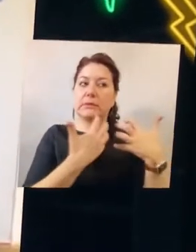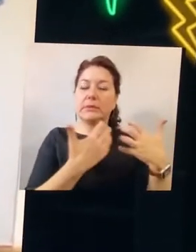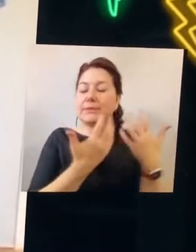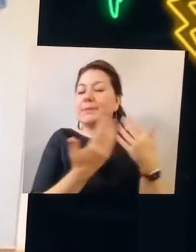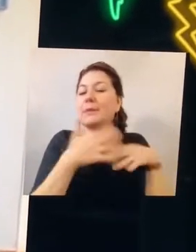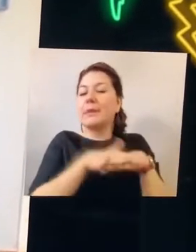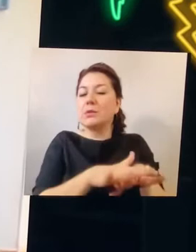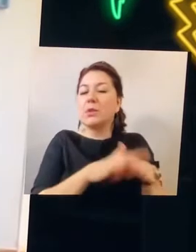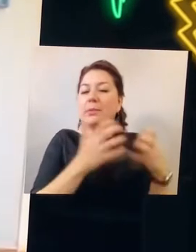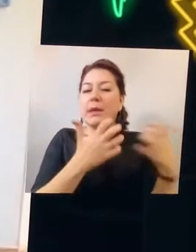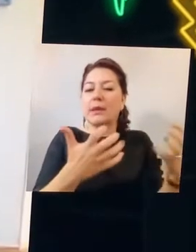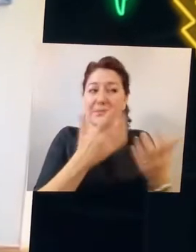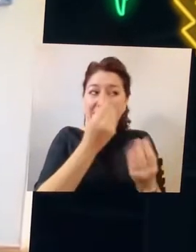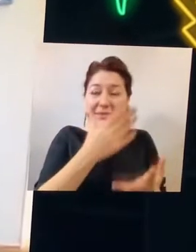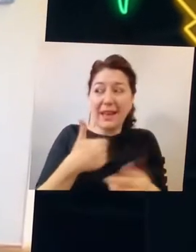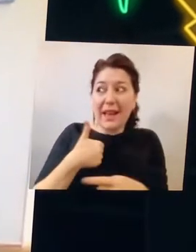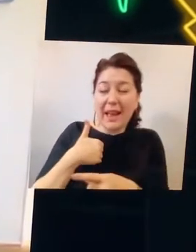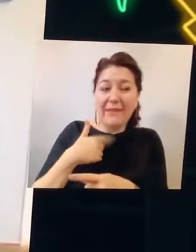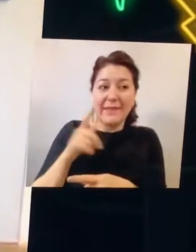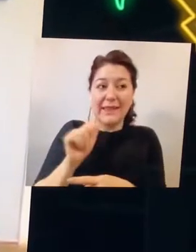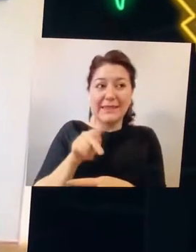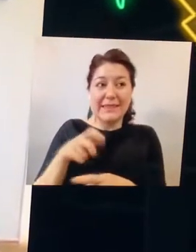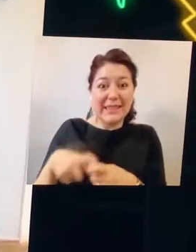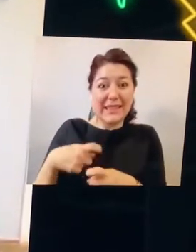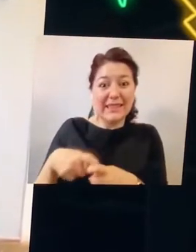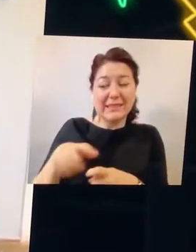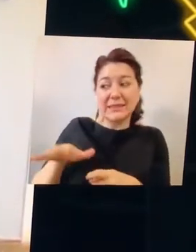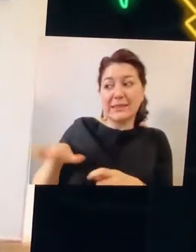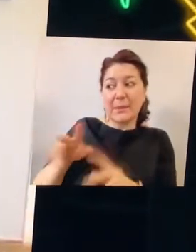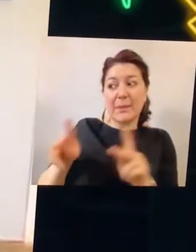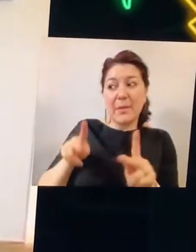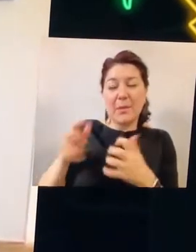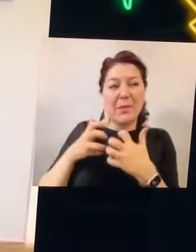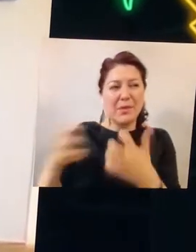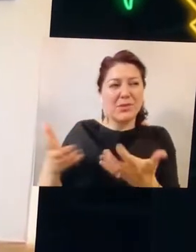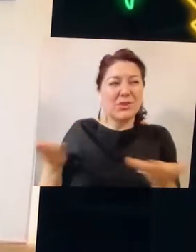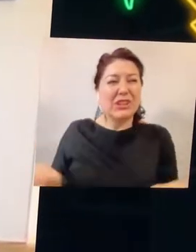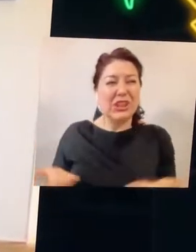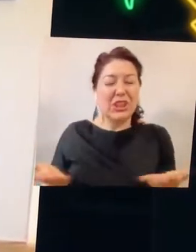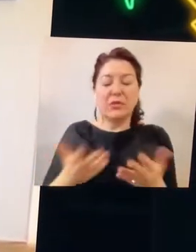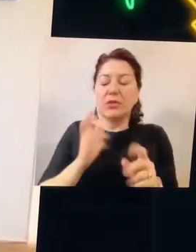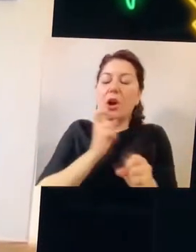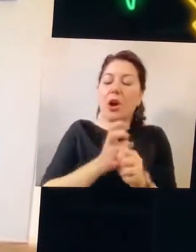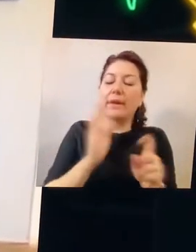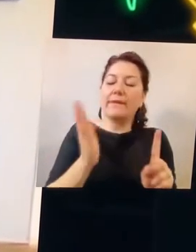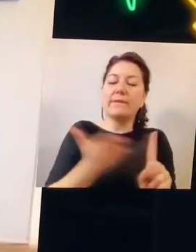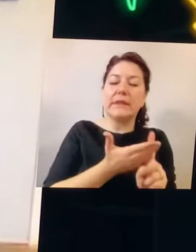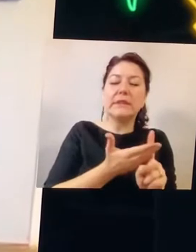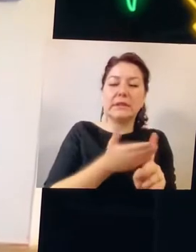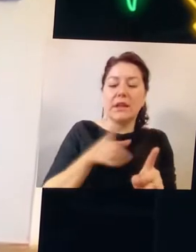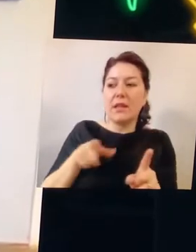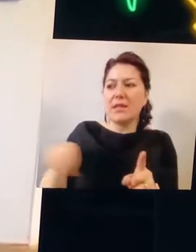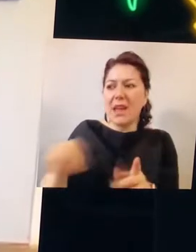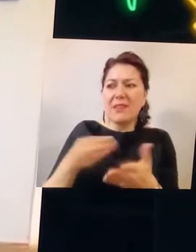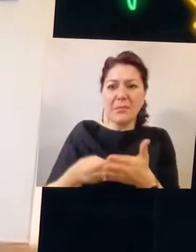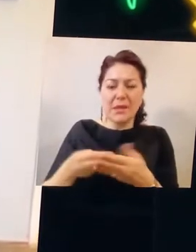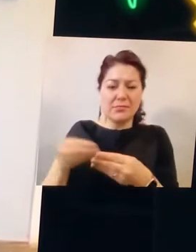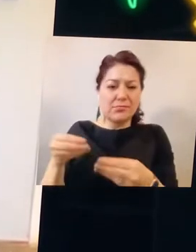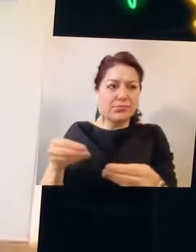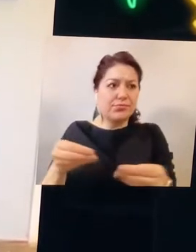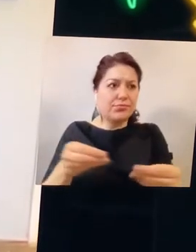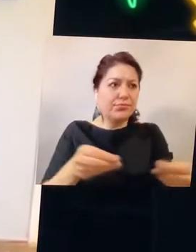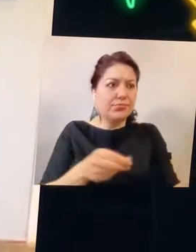that there is a viable Latino market, that there is a viable Latino population in the United States that overspends, that over-indexes